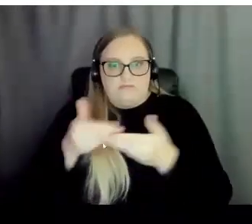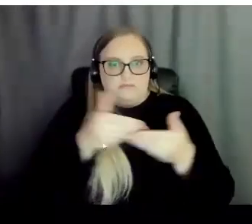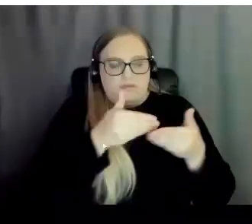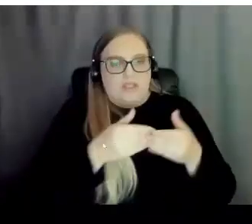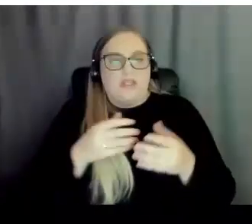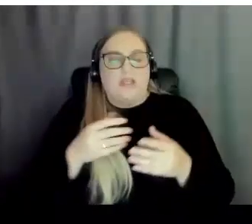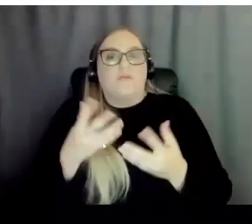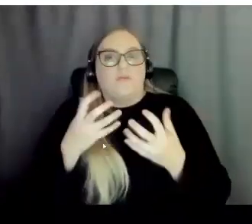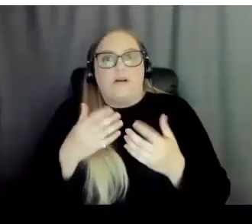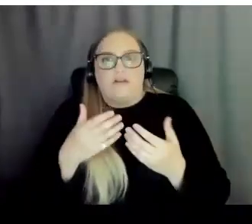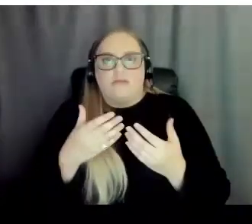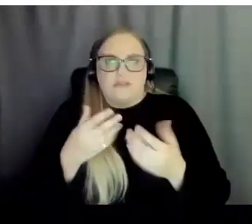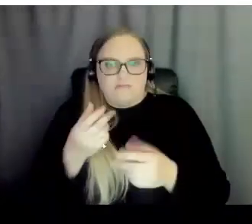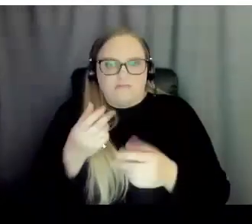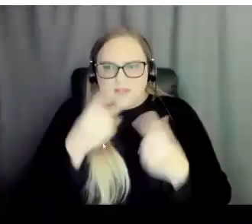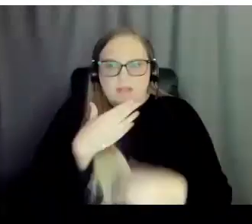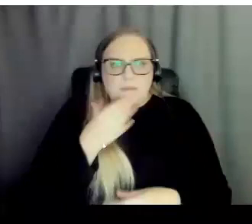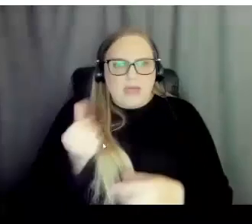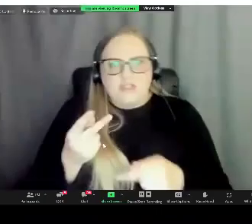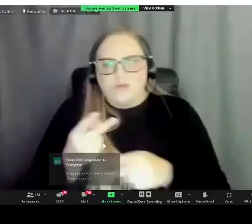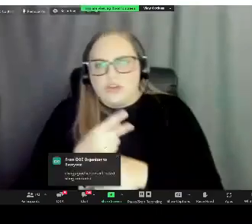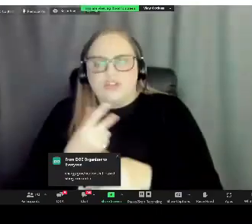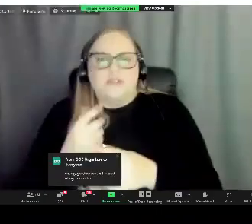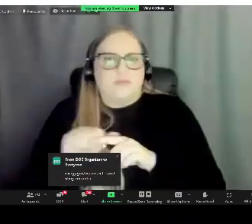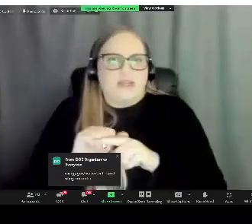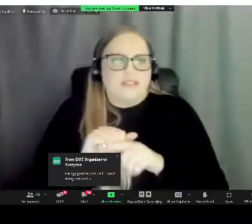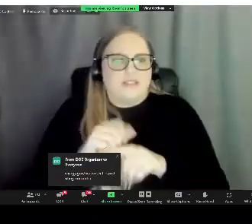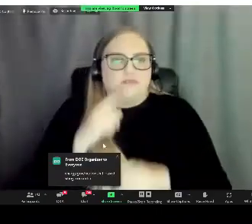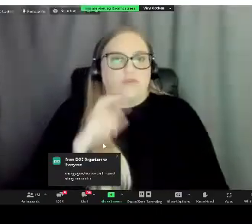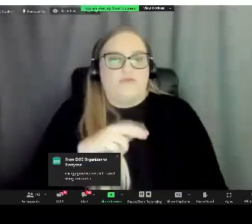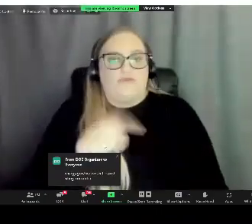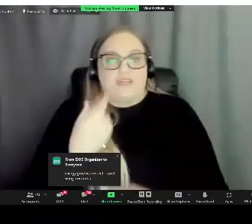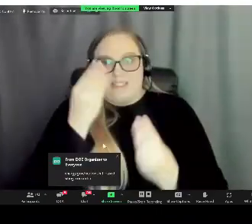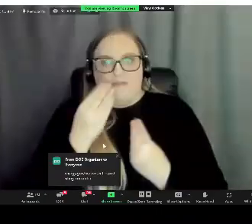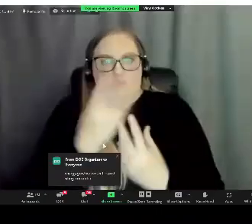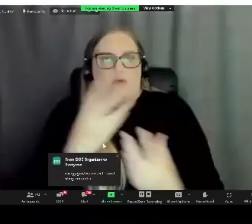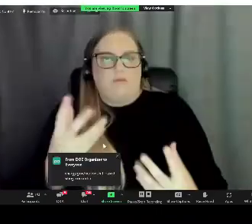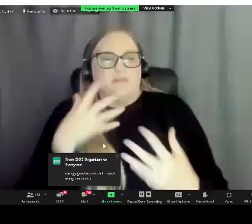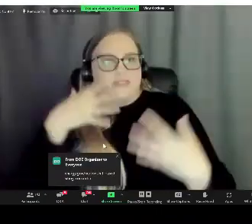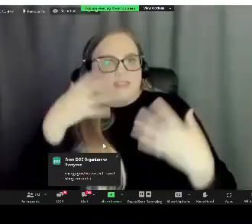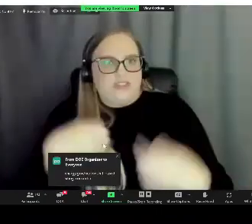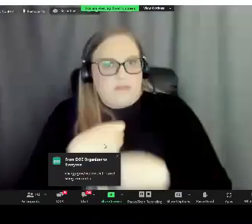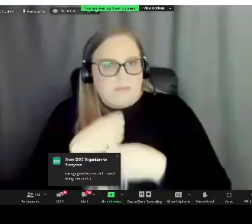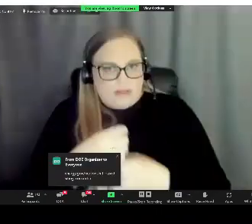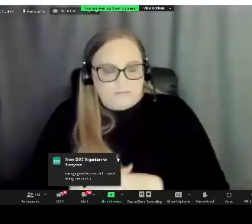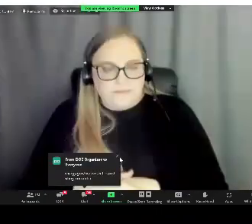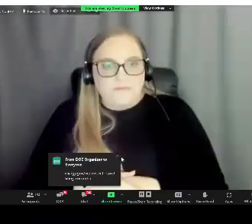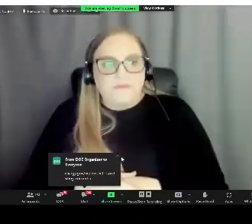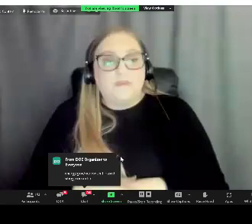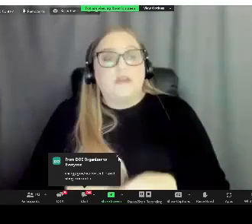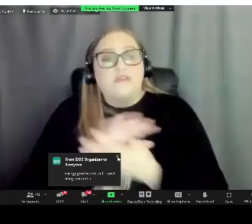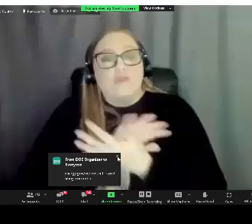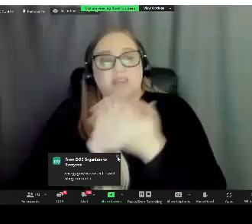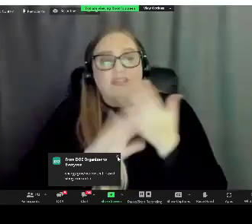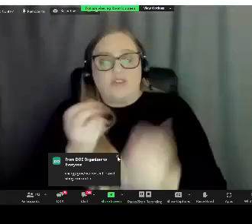best and worst tribal and community engagement practices for risk-informed decision-making. So those are the 12